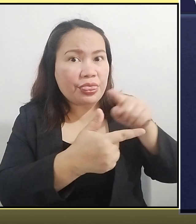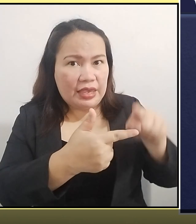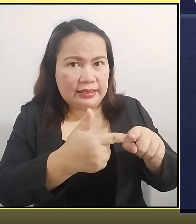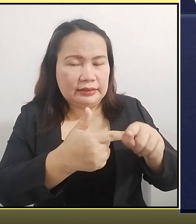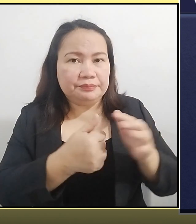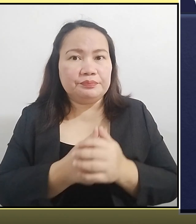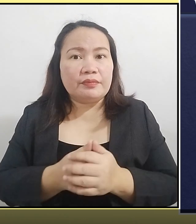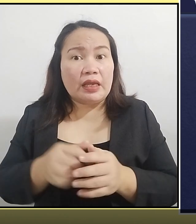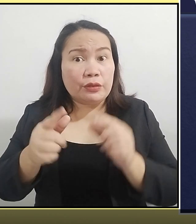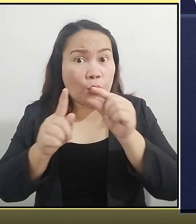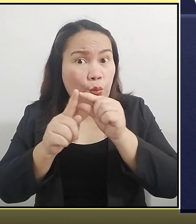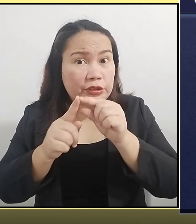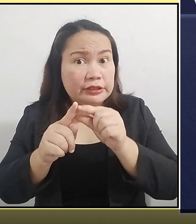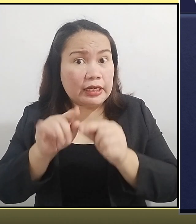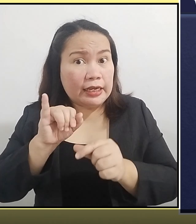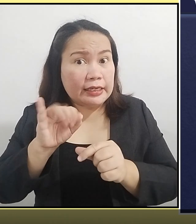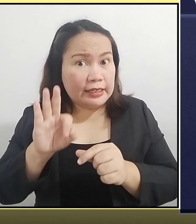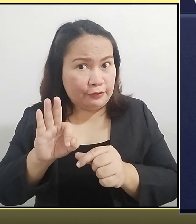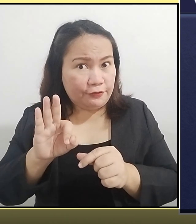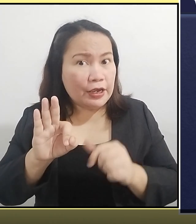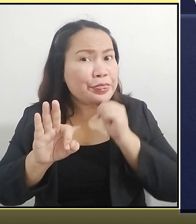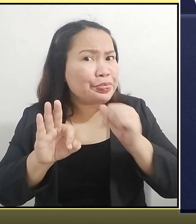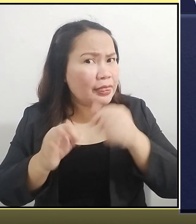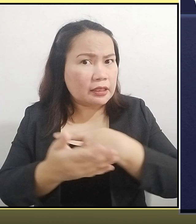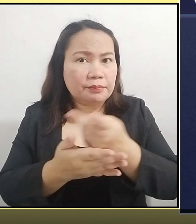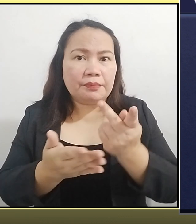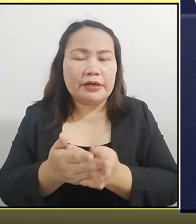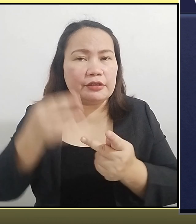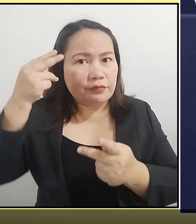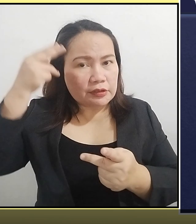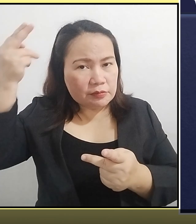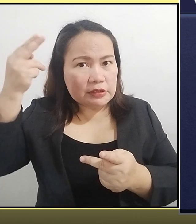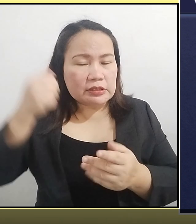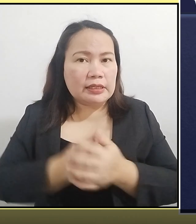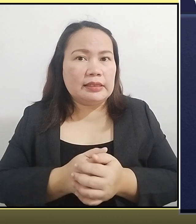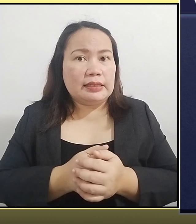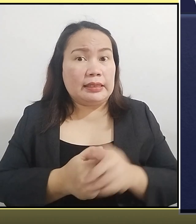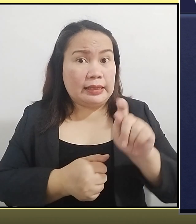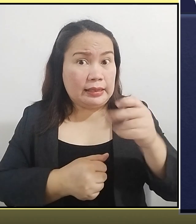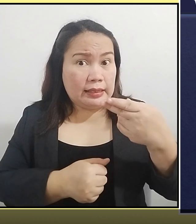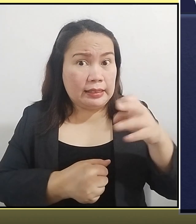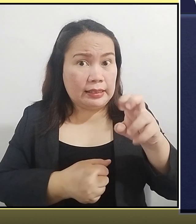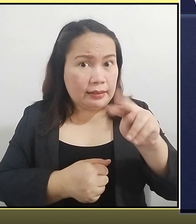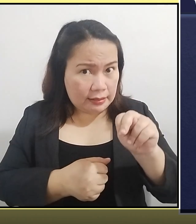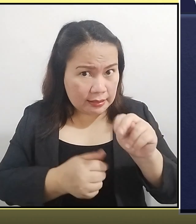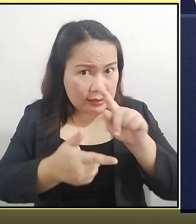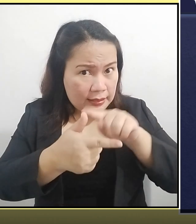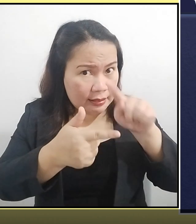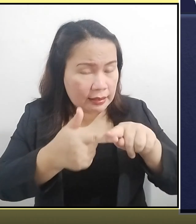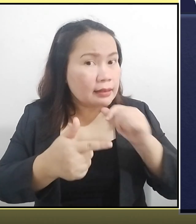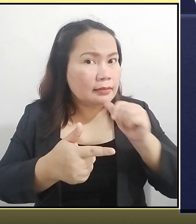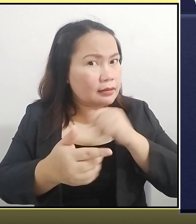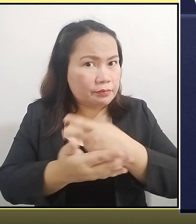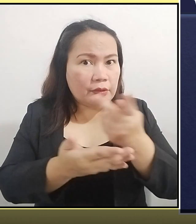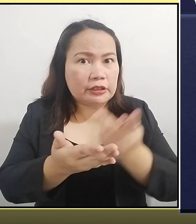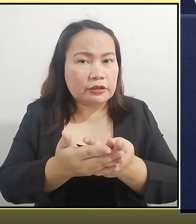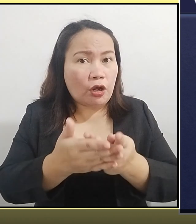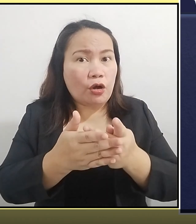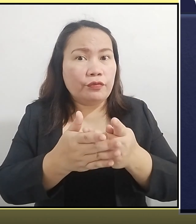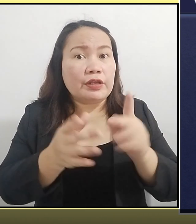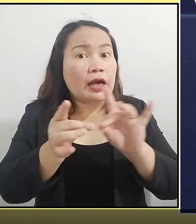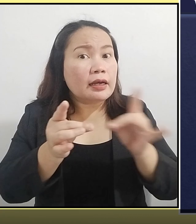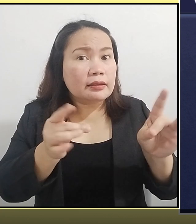the word if is not part of the hypothesis and the word then is not part of the conclusion. So, when we are writing